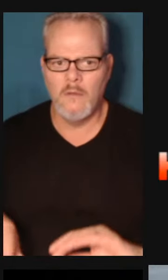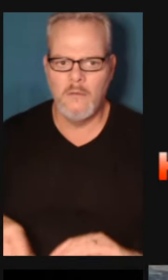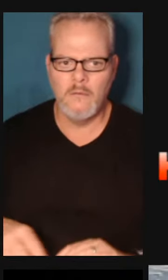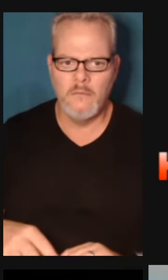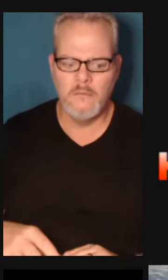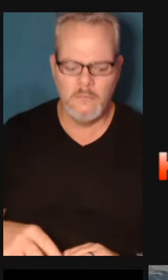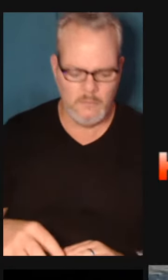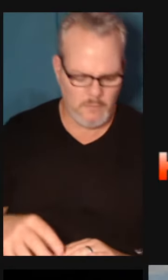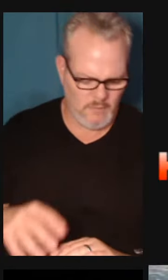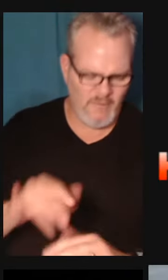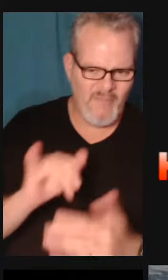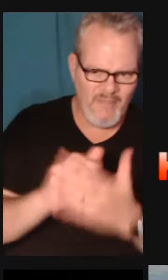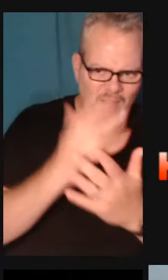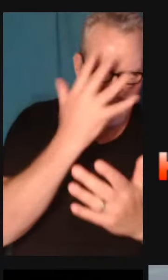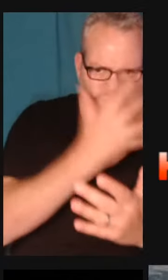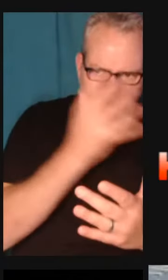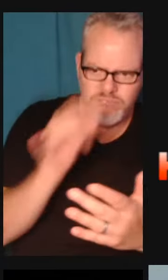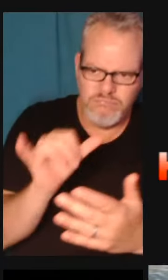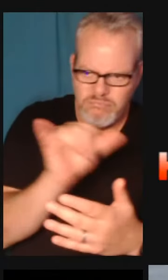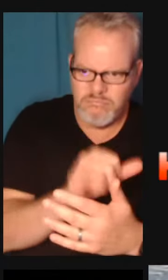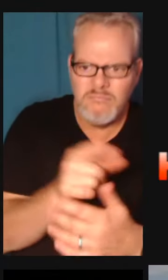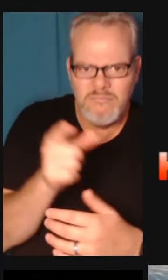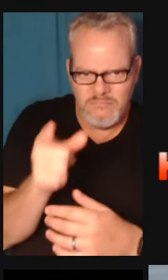All right, something like that.